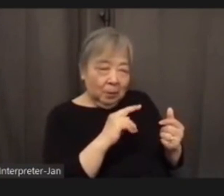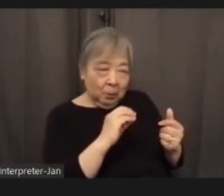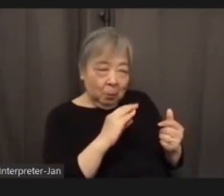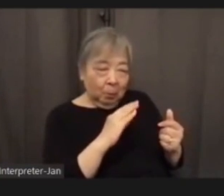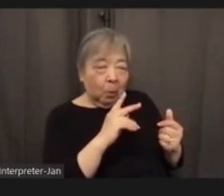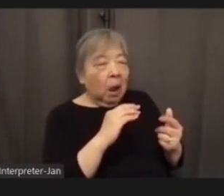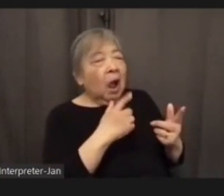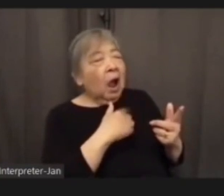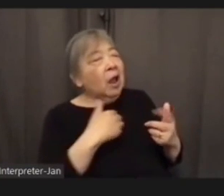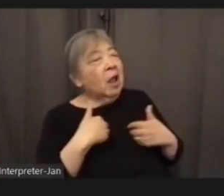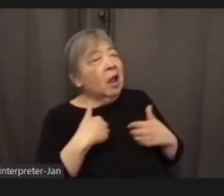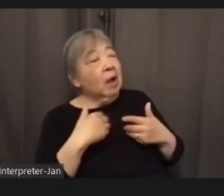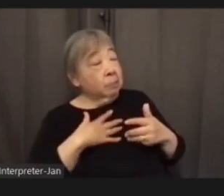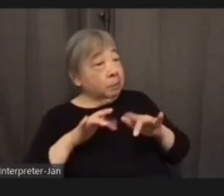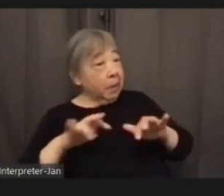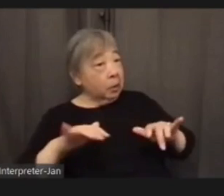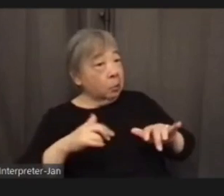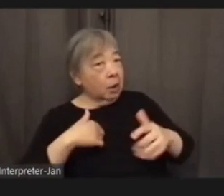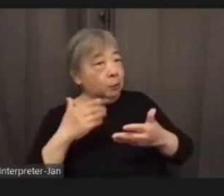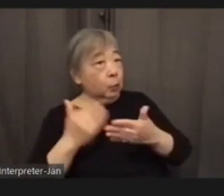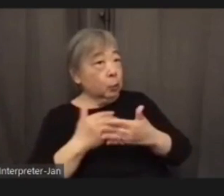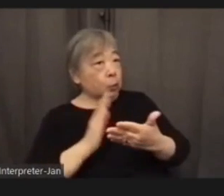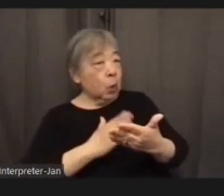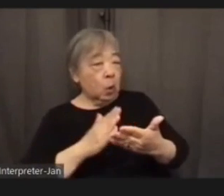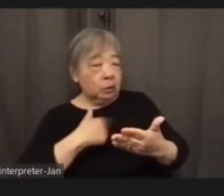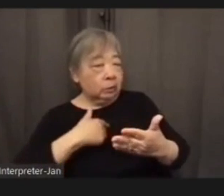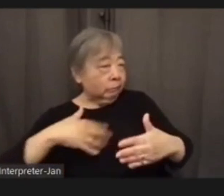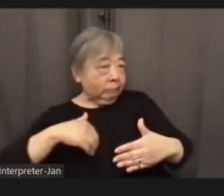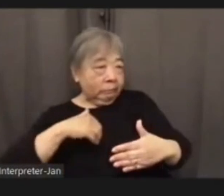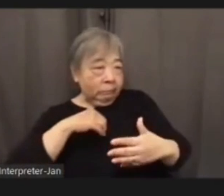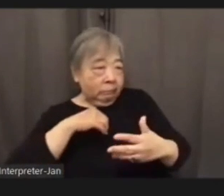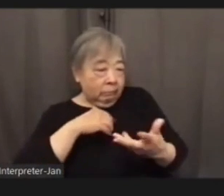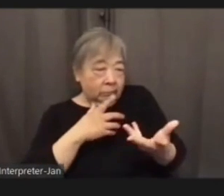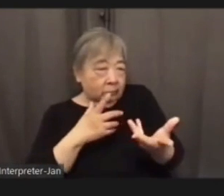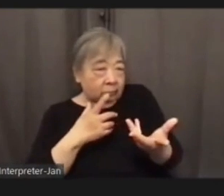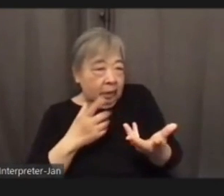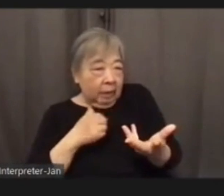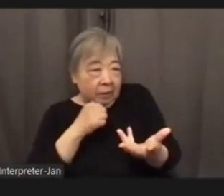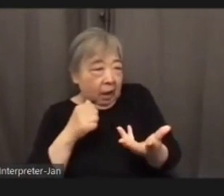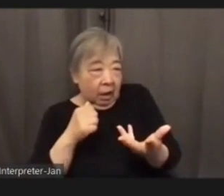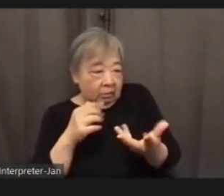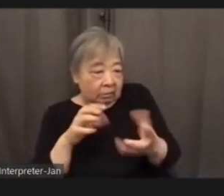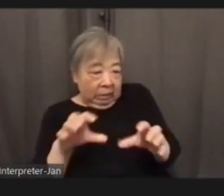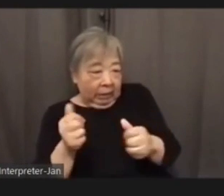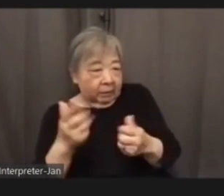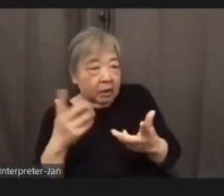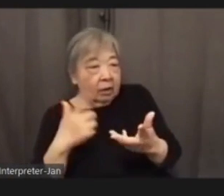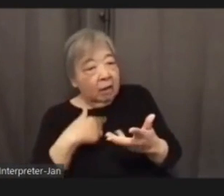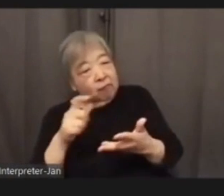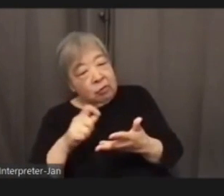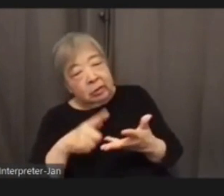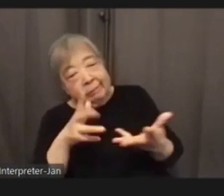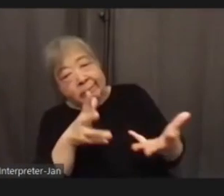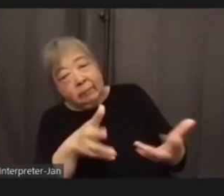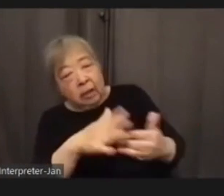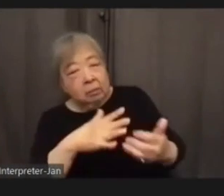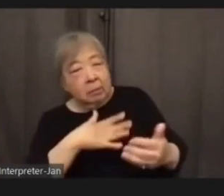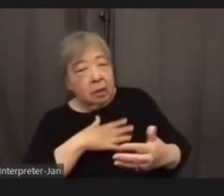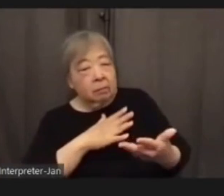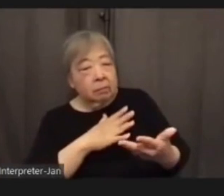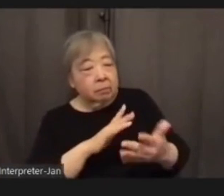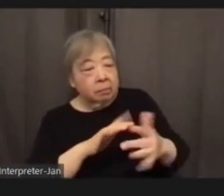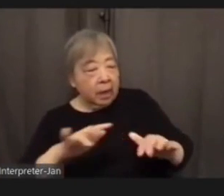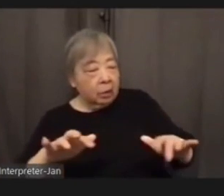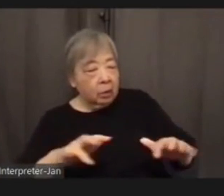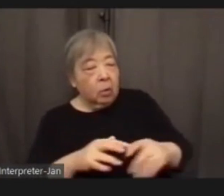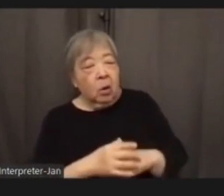of new songs that I've written, you know, that I haven't done anything with, you know, and so I looked at